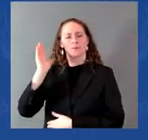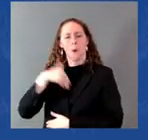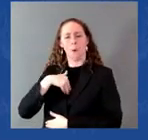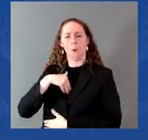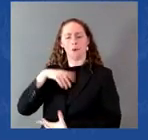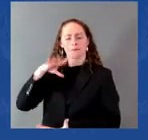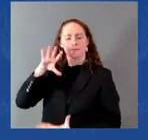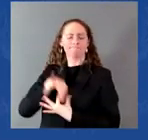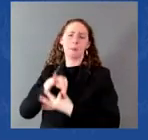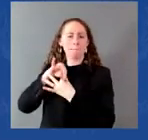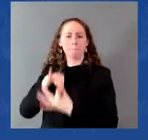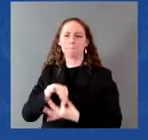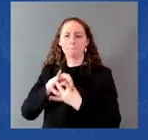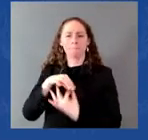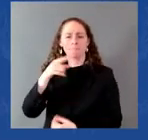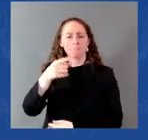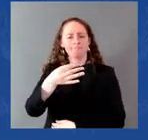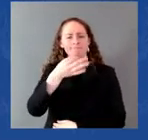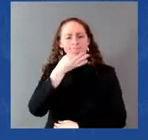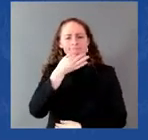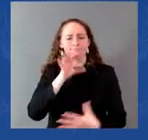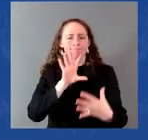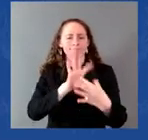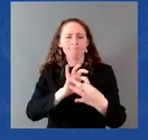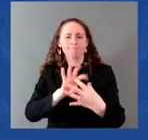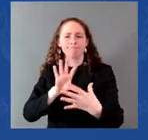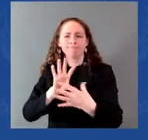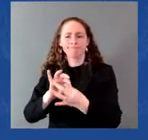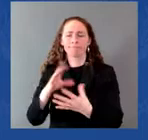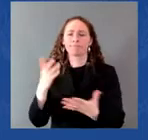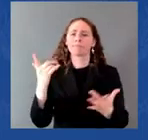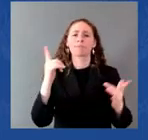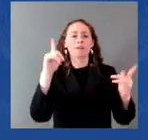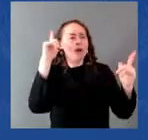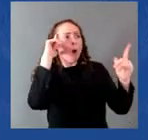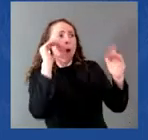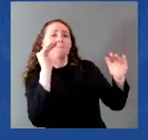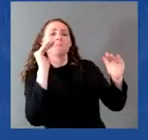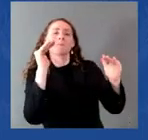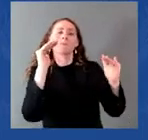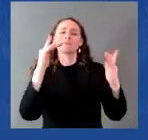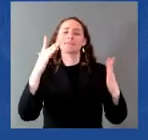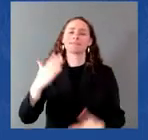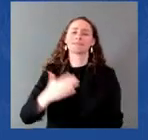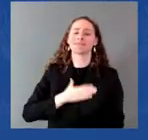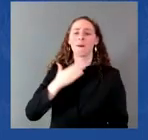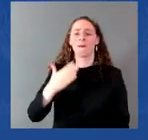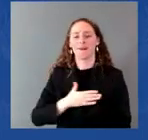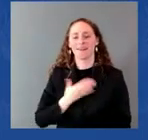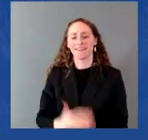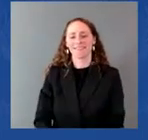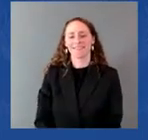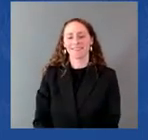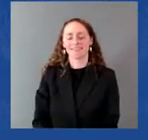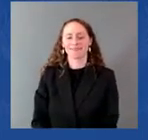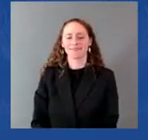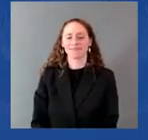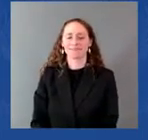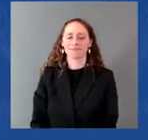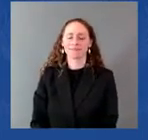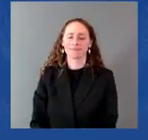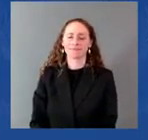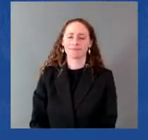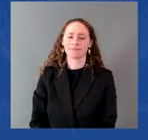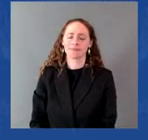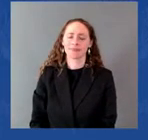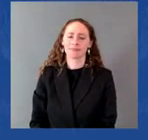hope. Your own stages, on your own stage. Well, we were just lucky to